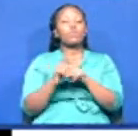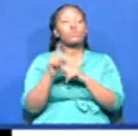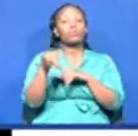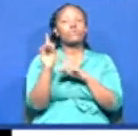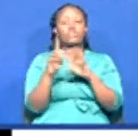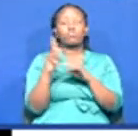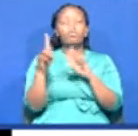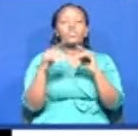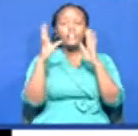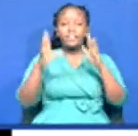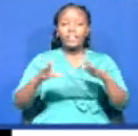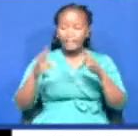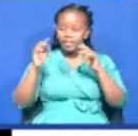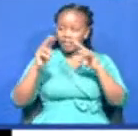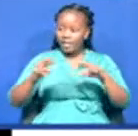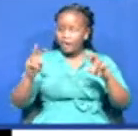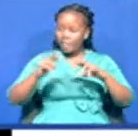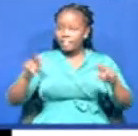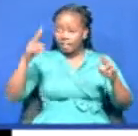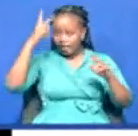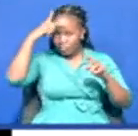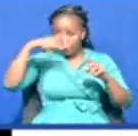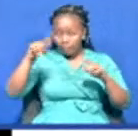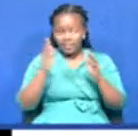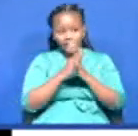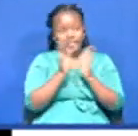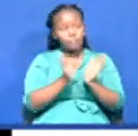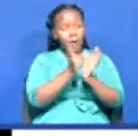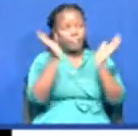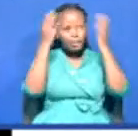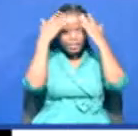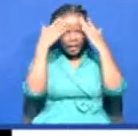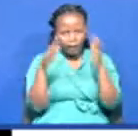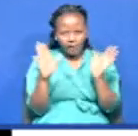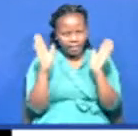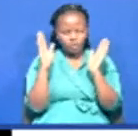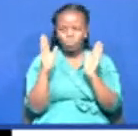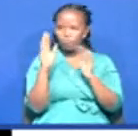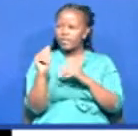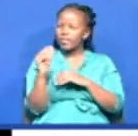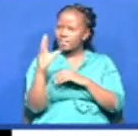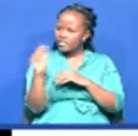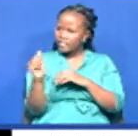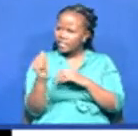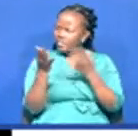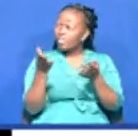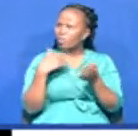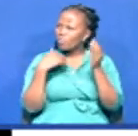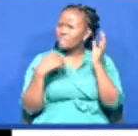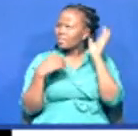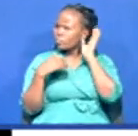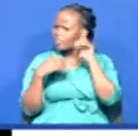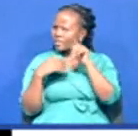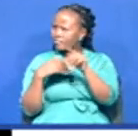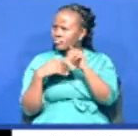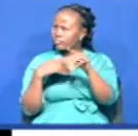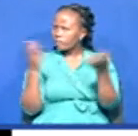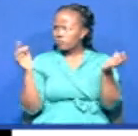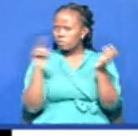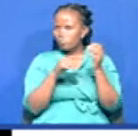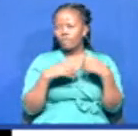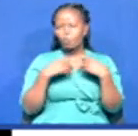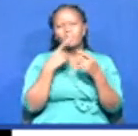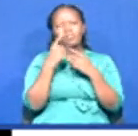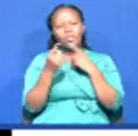and Policy and Public Awareness at ACA. And I want to hear from you, because we've been talking about this system so